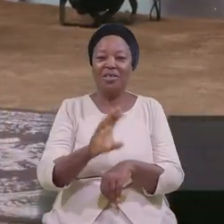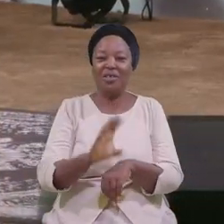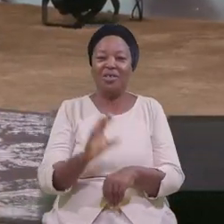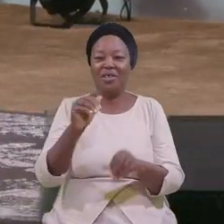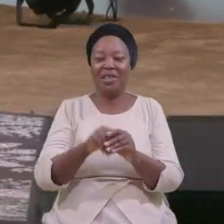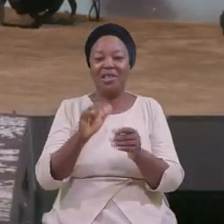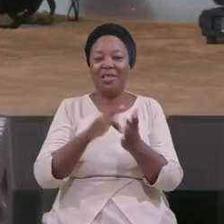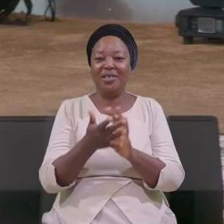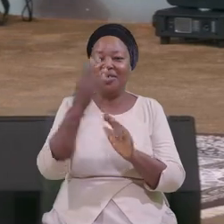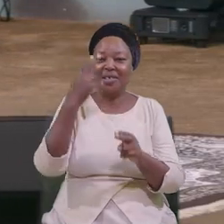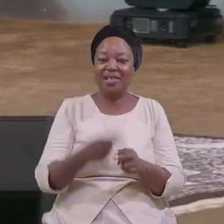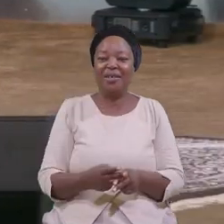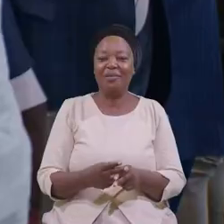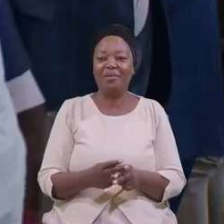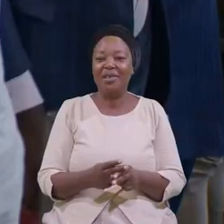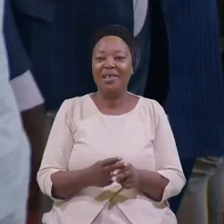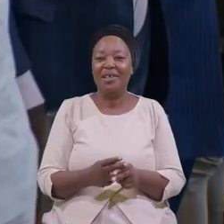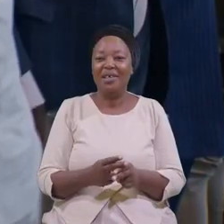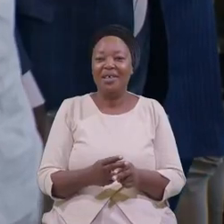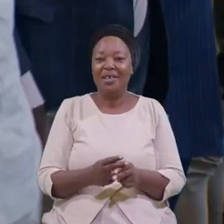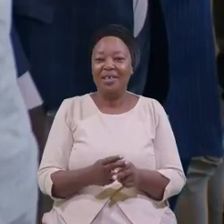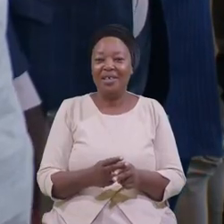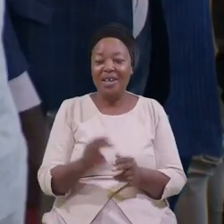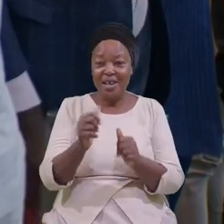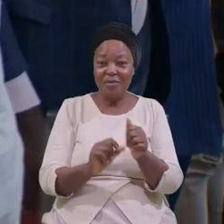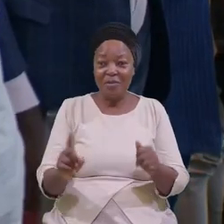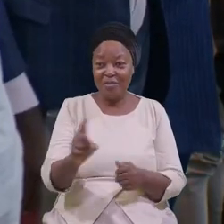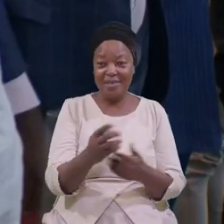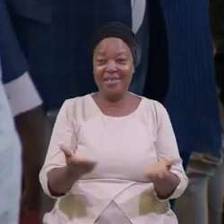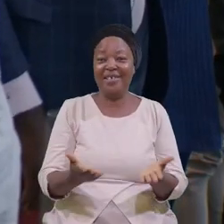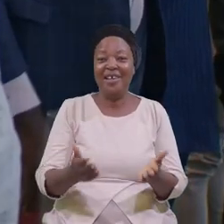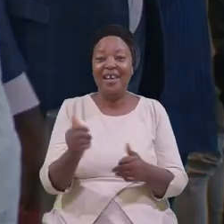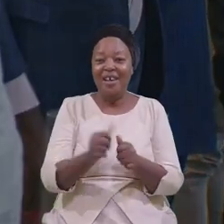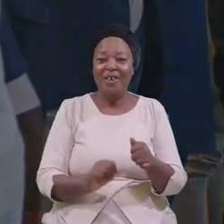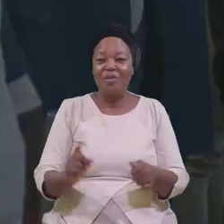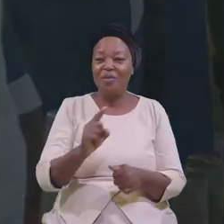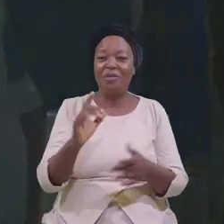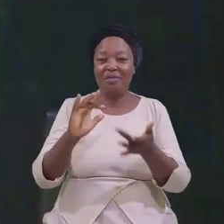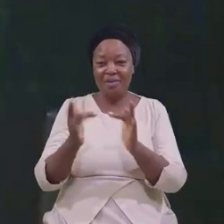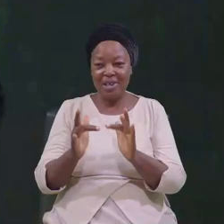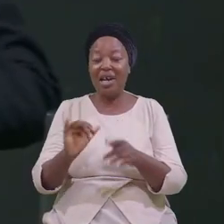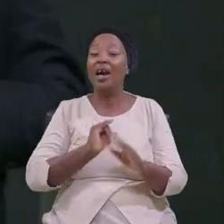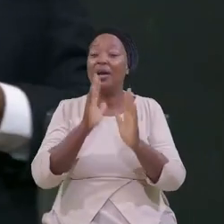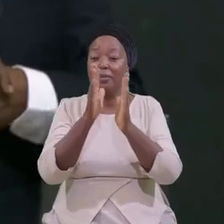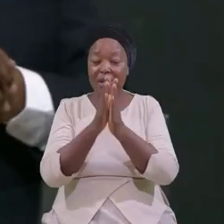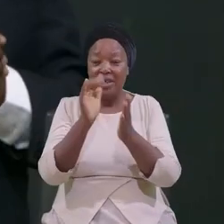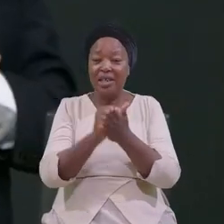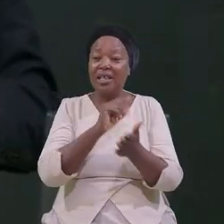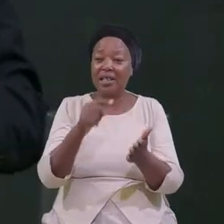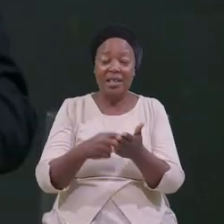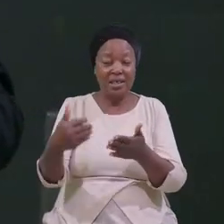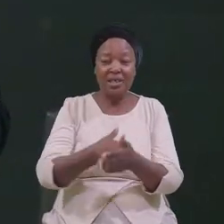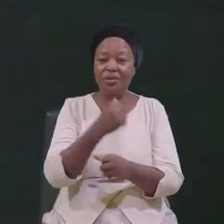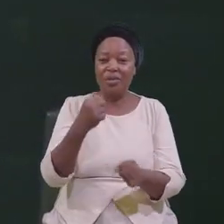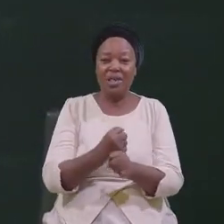in Jesus' name. Everyone here, everyone online, I pray that this new